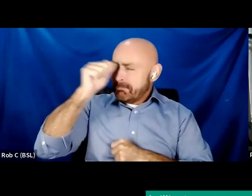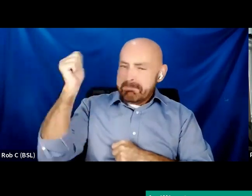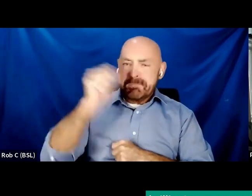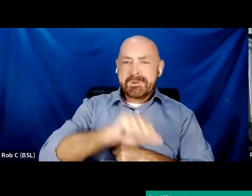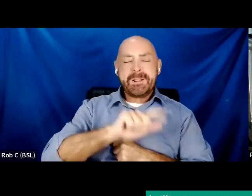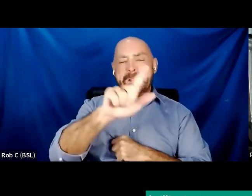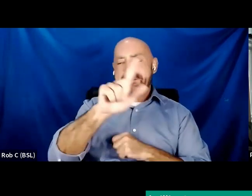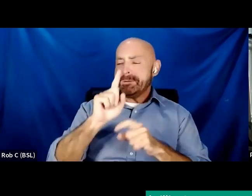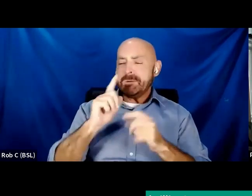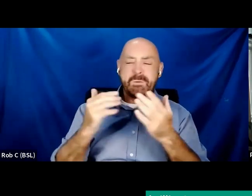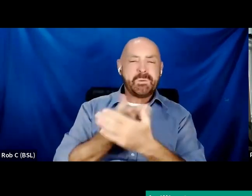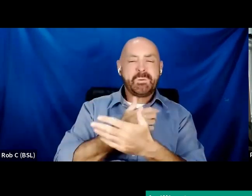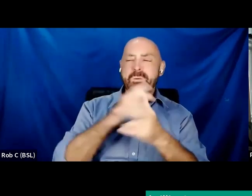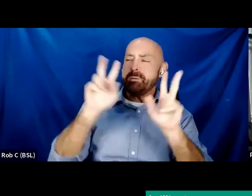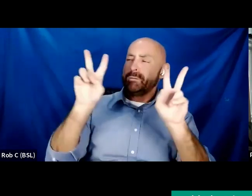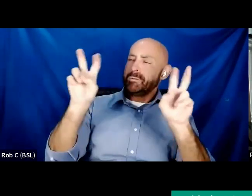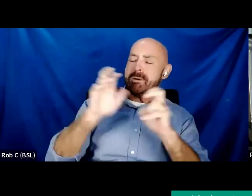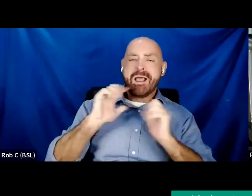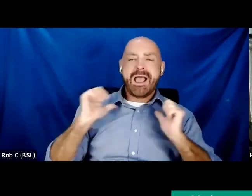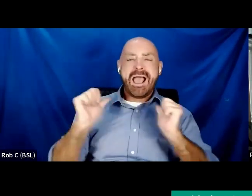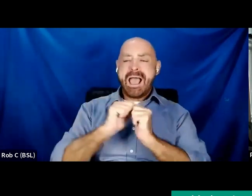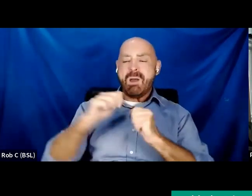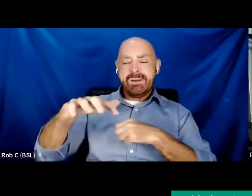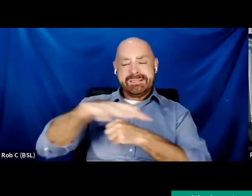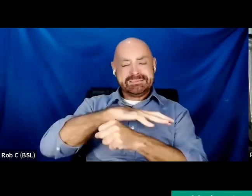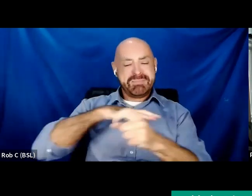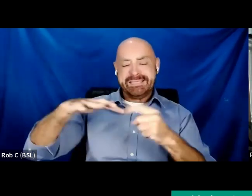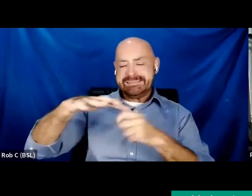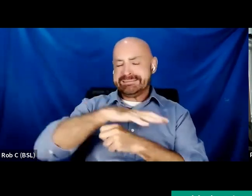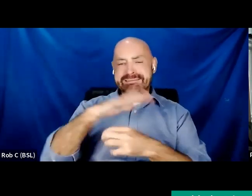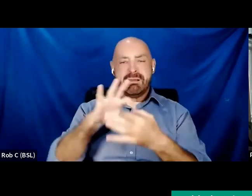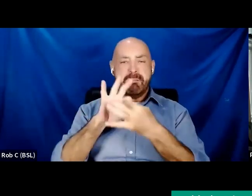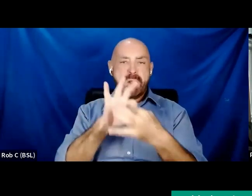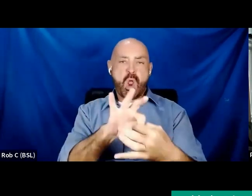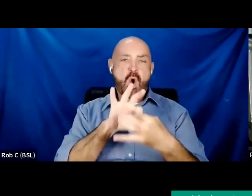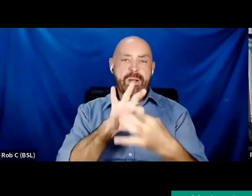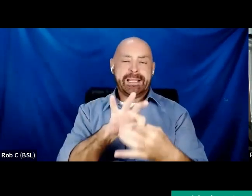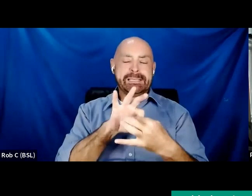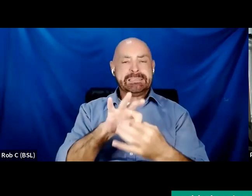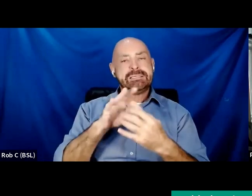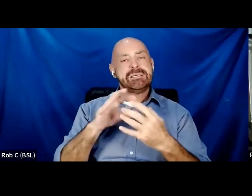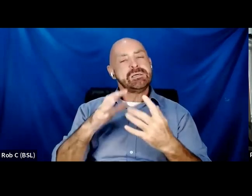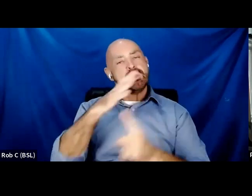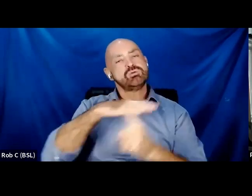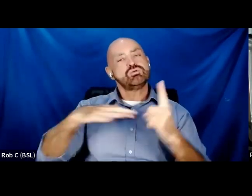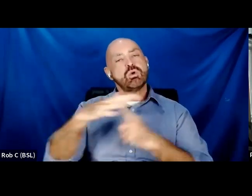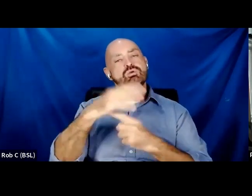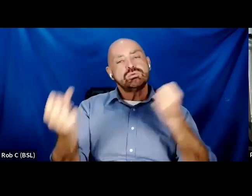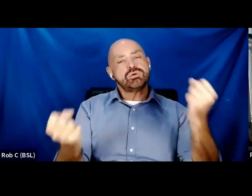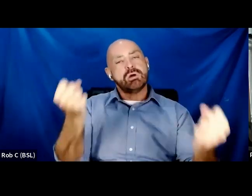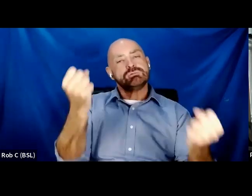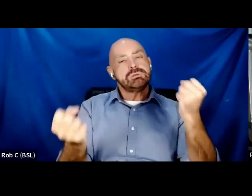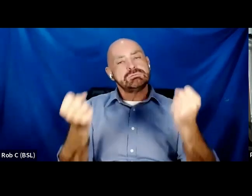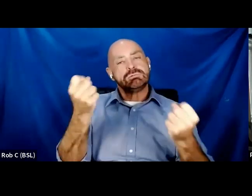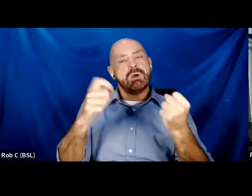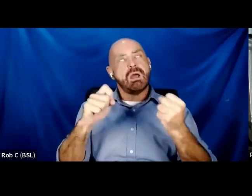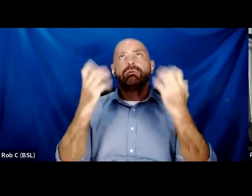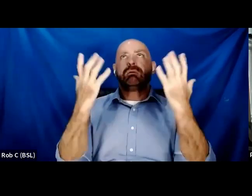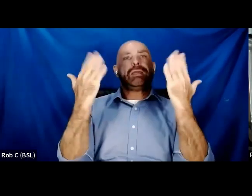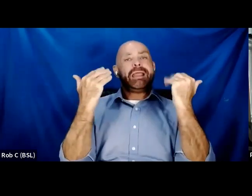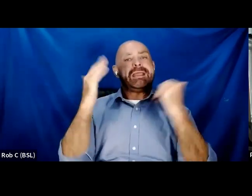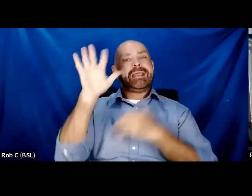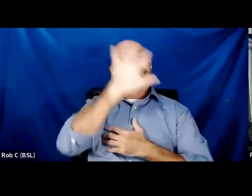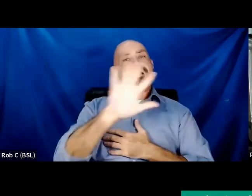subjects including our sense of space and belonging, social justice and the environment. And he combines